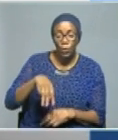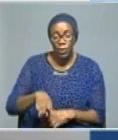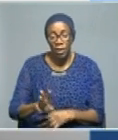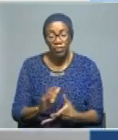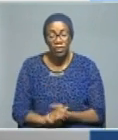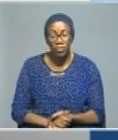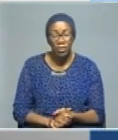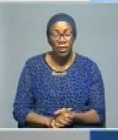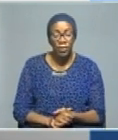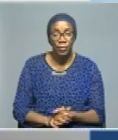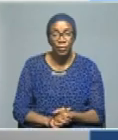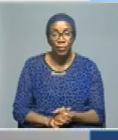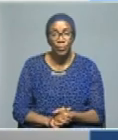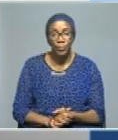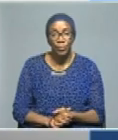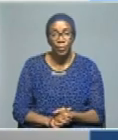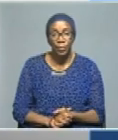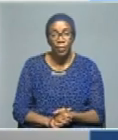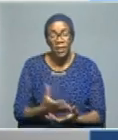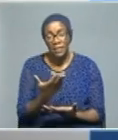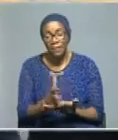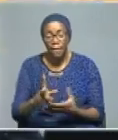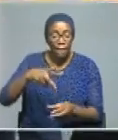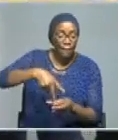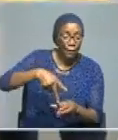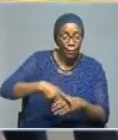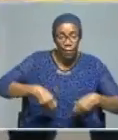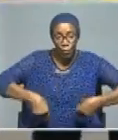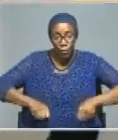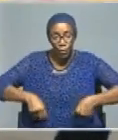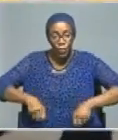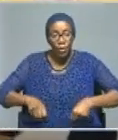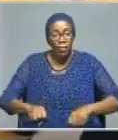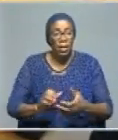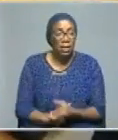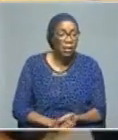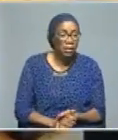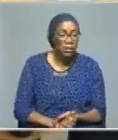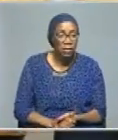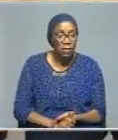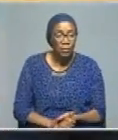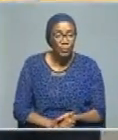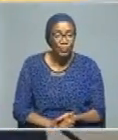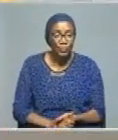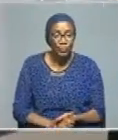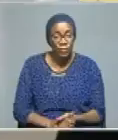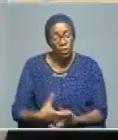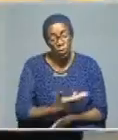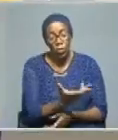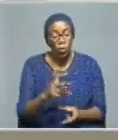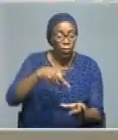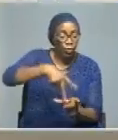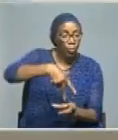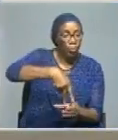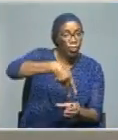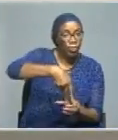boat rides, quad biking. So I would say all the participants are very much